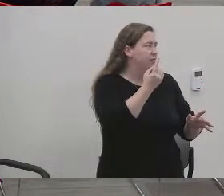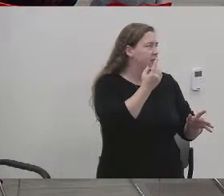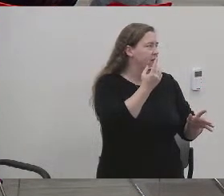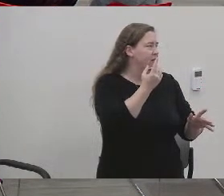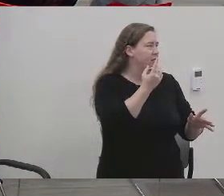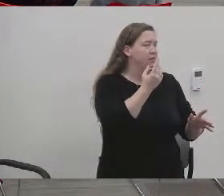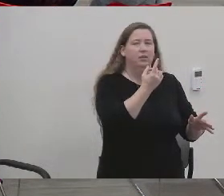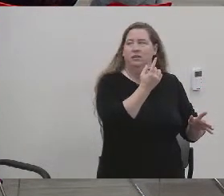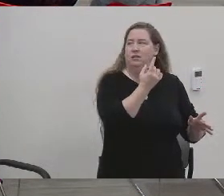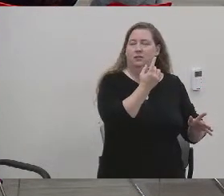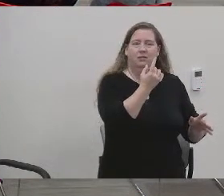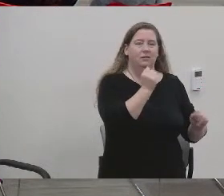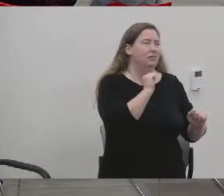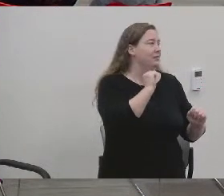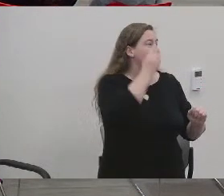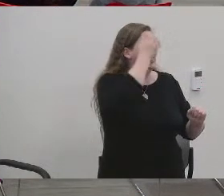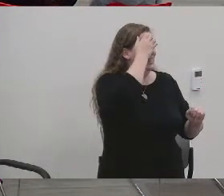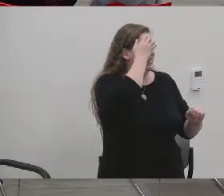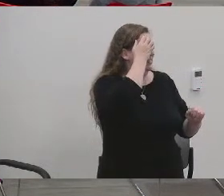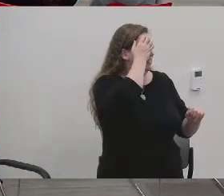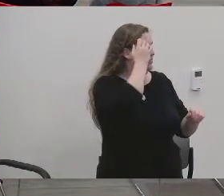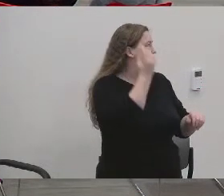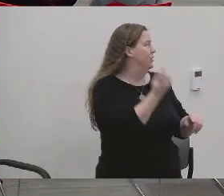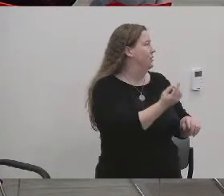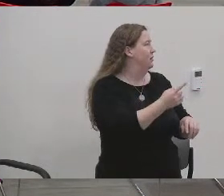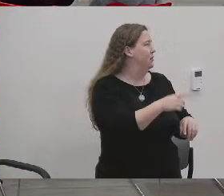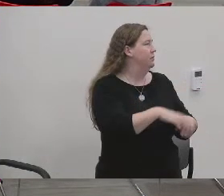Here, thank you. Pledge of Allegiance.